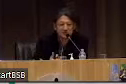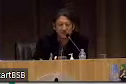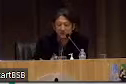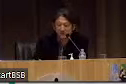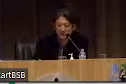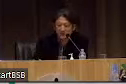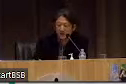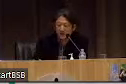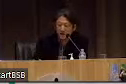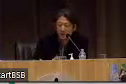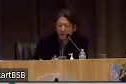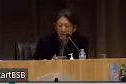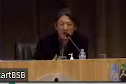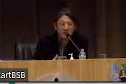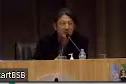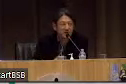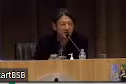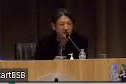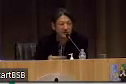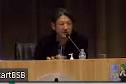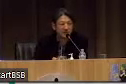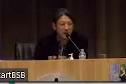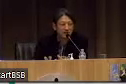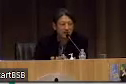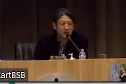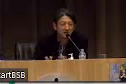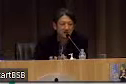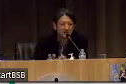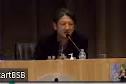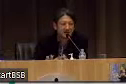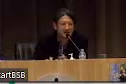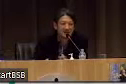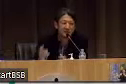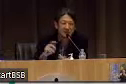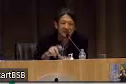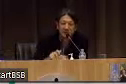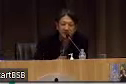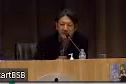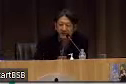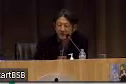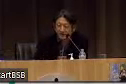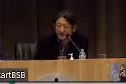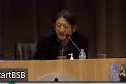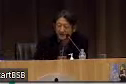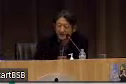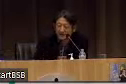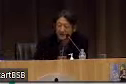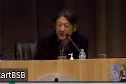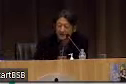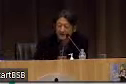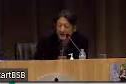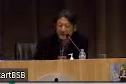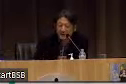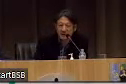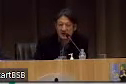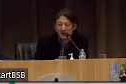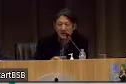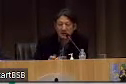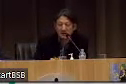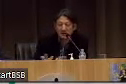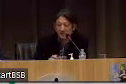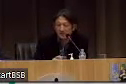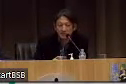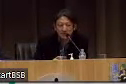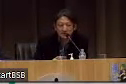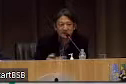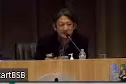OMS platform, we could build a map, identify what's the advance inside